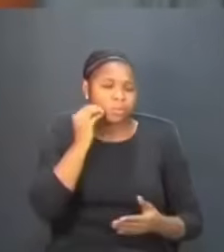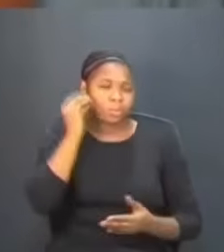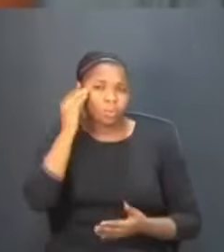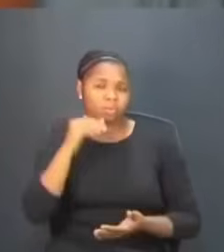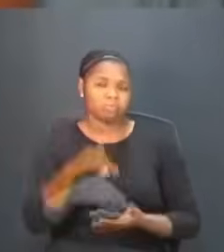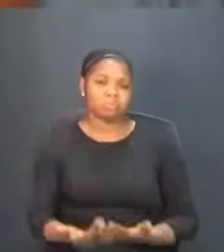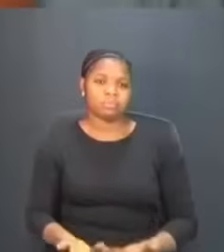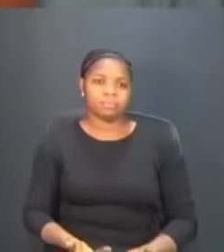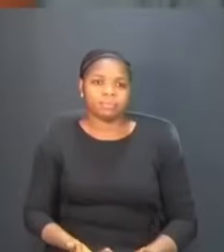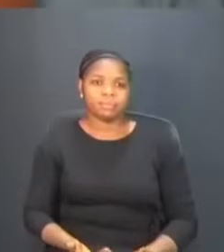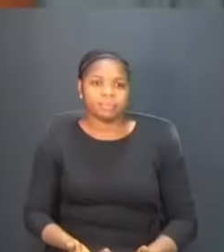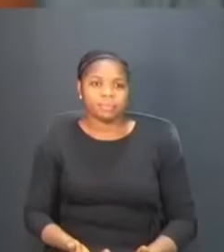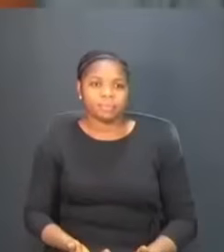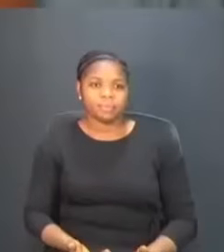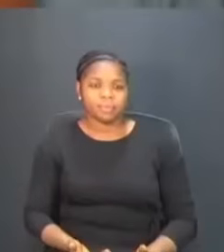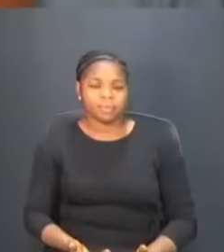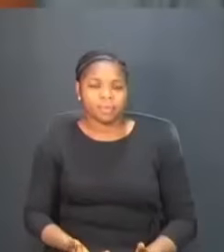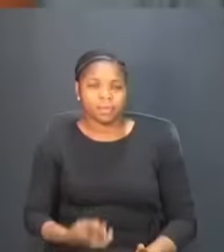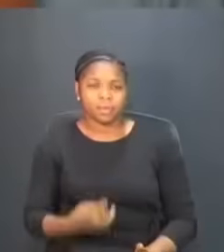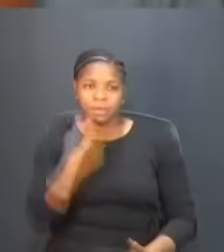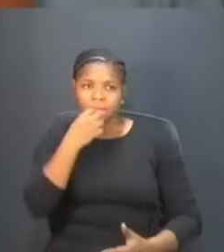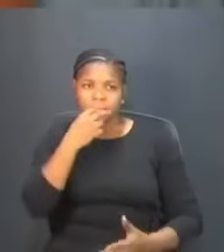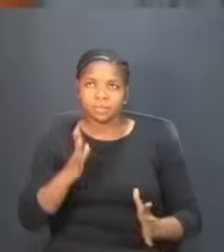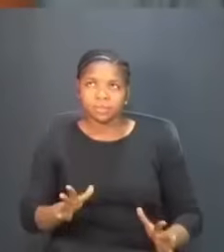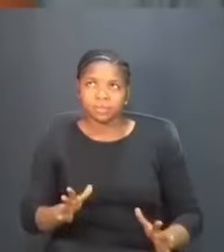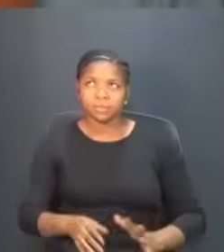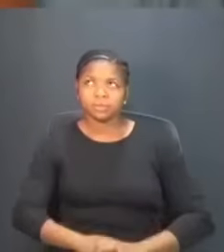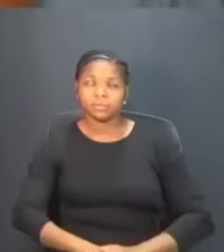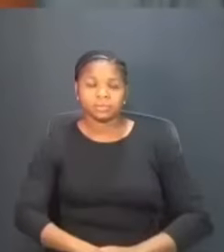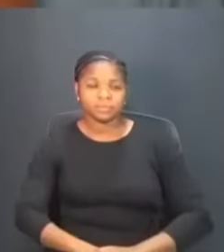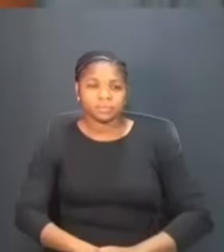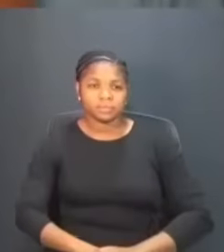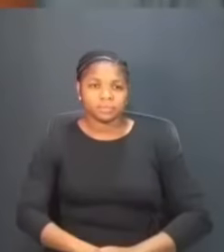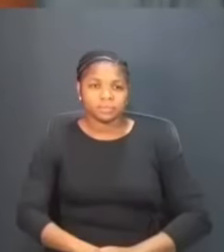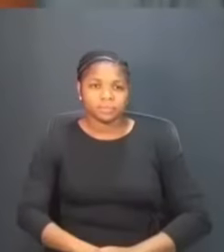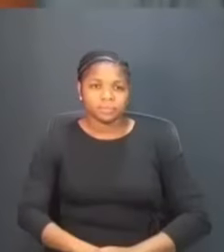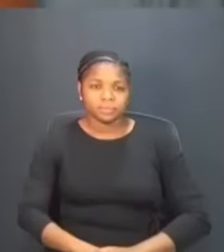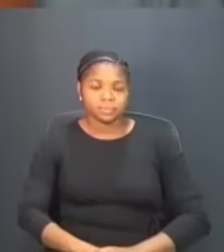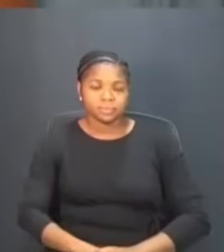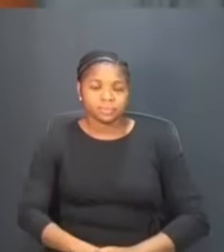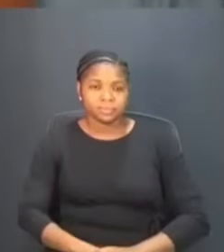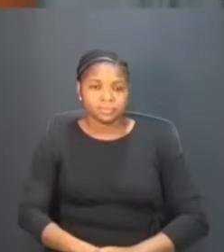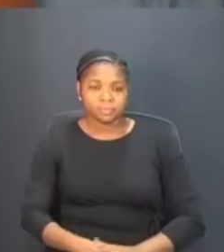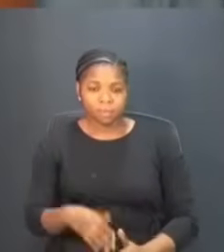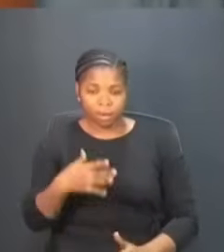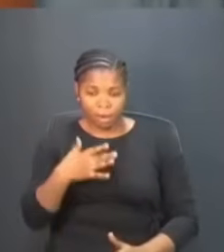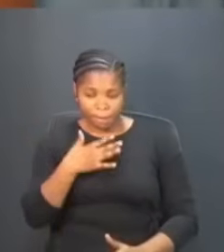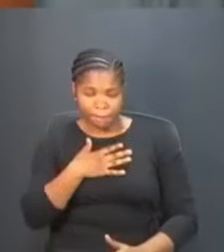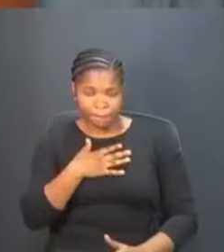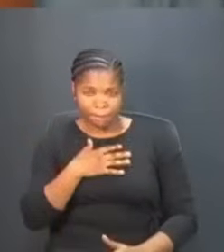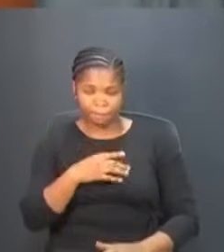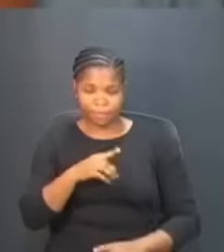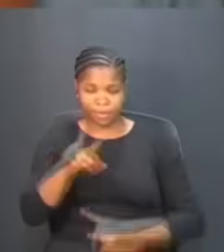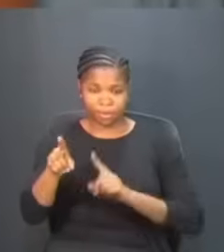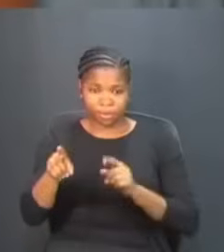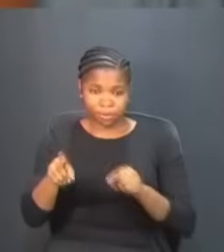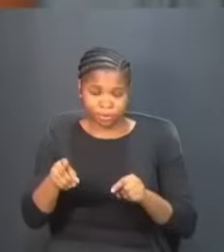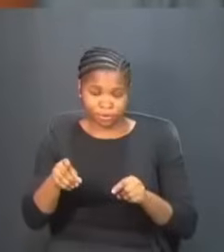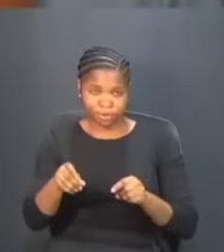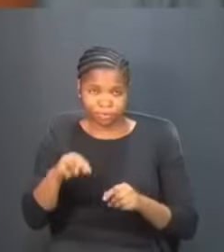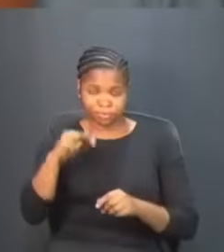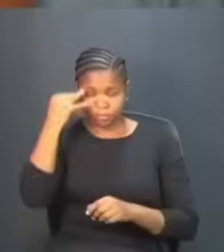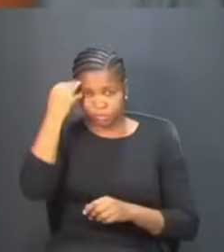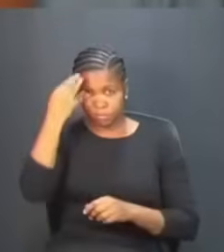testify to it. So Mr. Speaker, Honorable Nitiwul, what is your question? Mr. Speaker, my question to the minister.